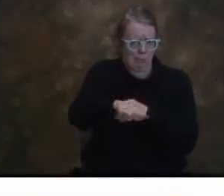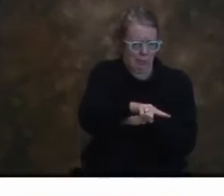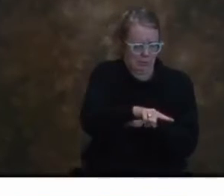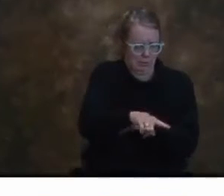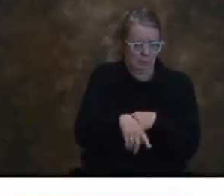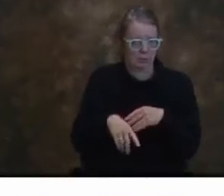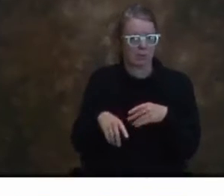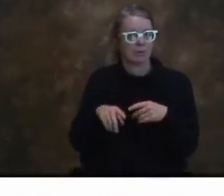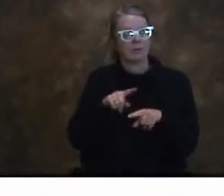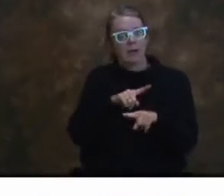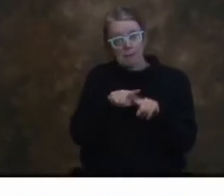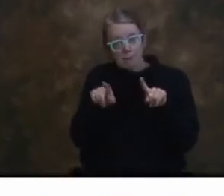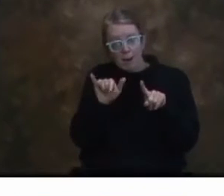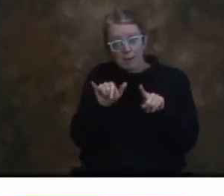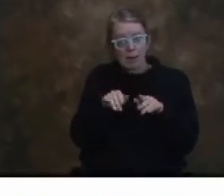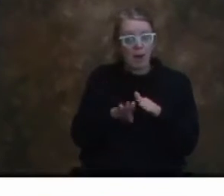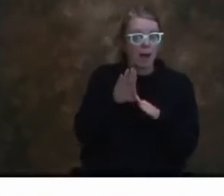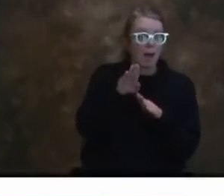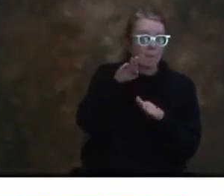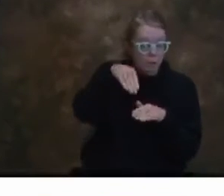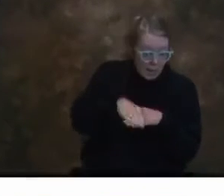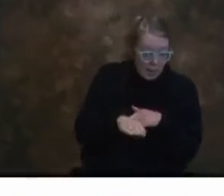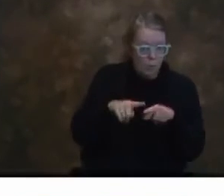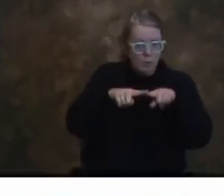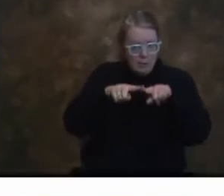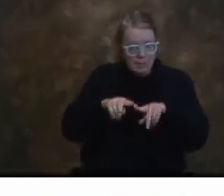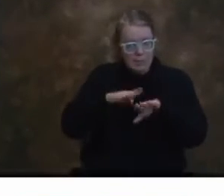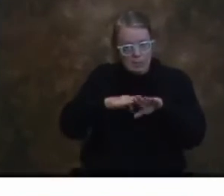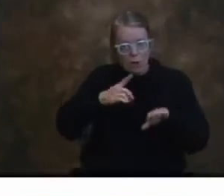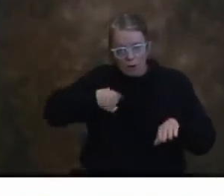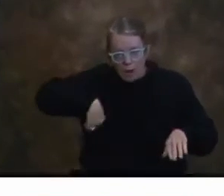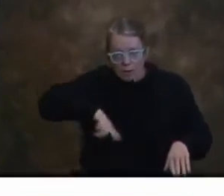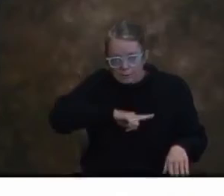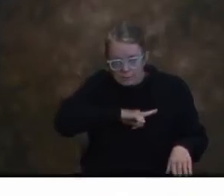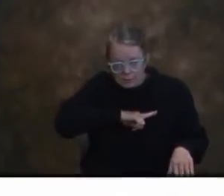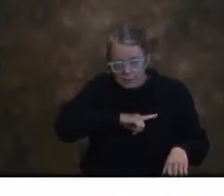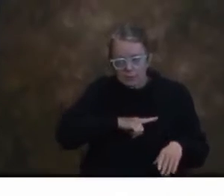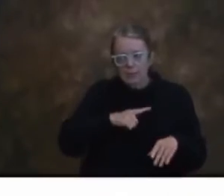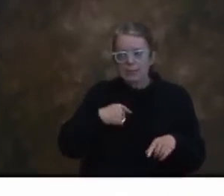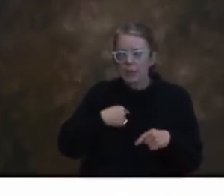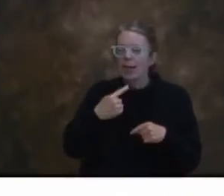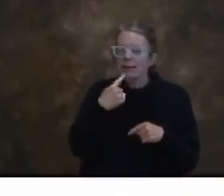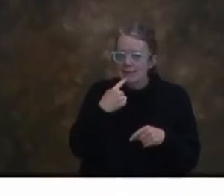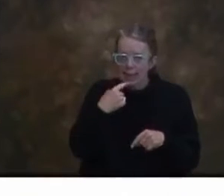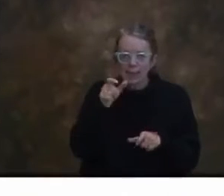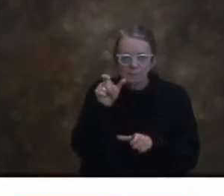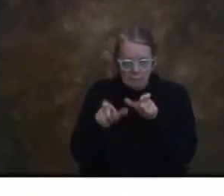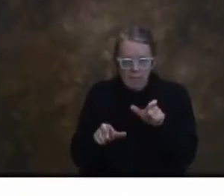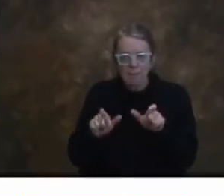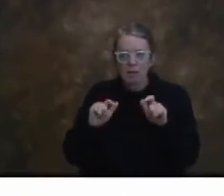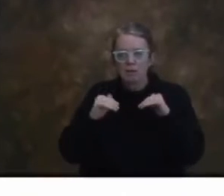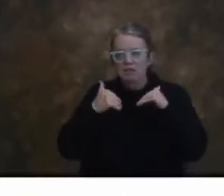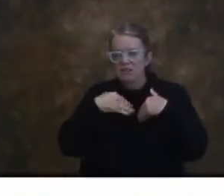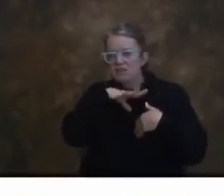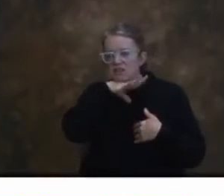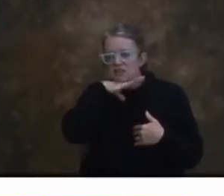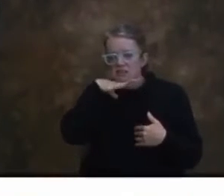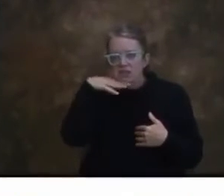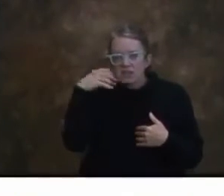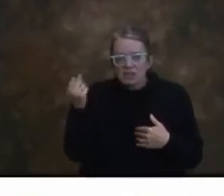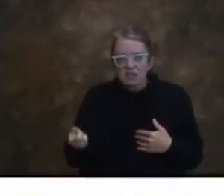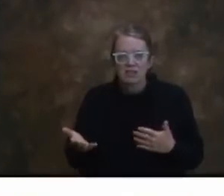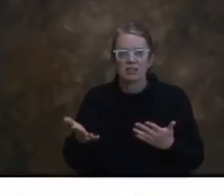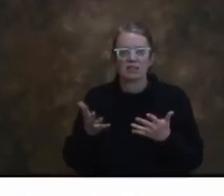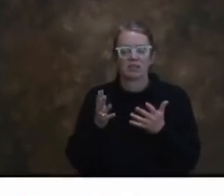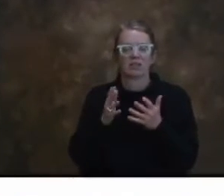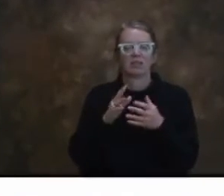us. And when I say that, I know that folks are tired. I know they're really fatigued by